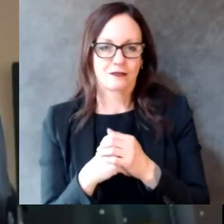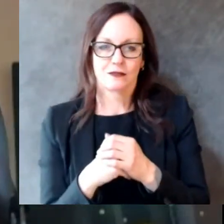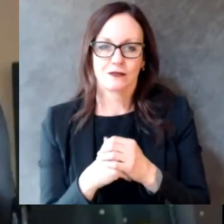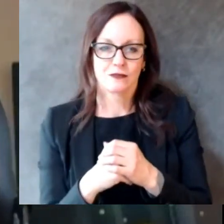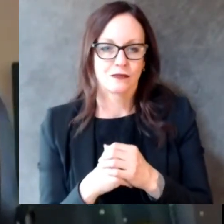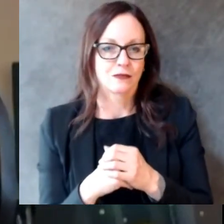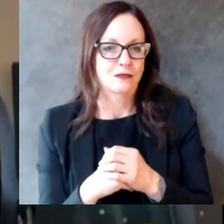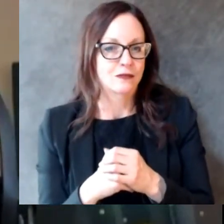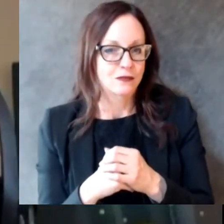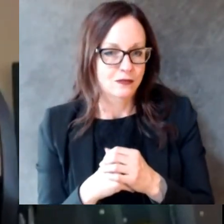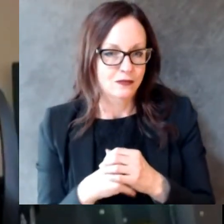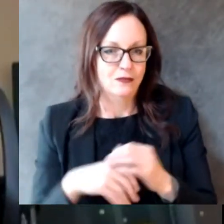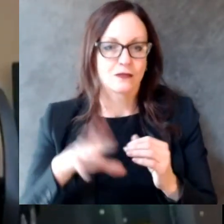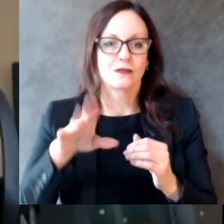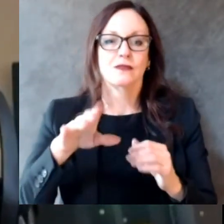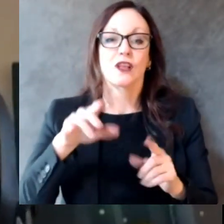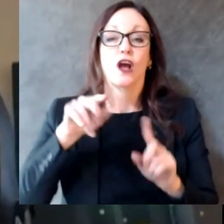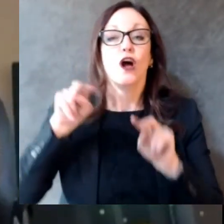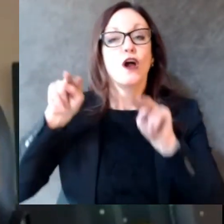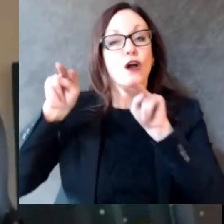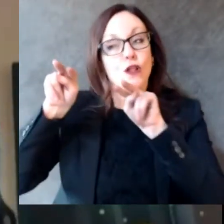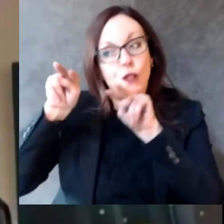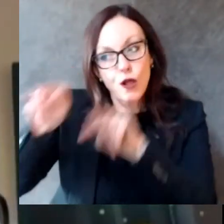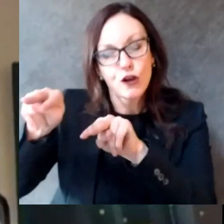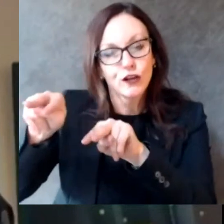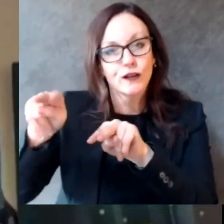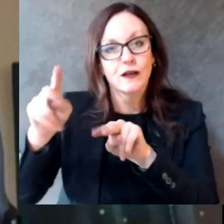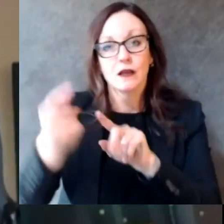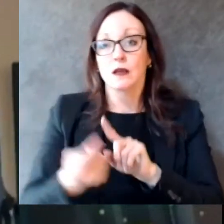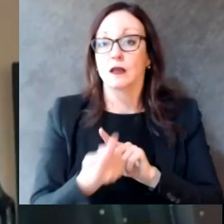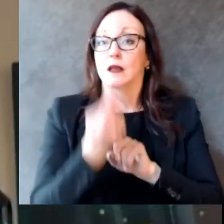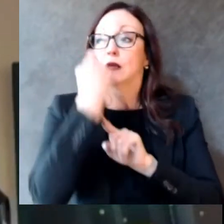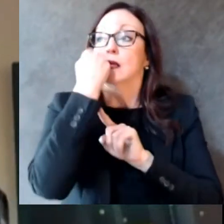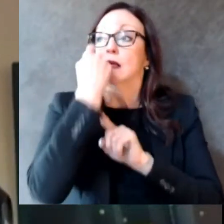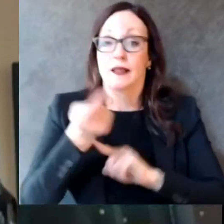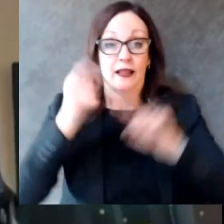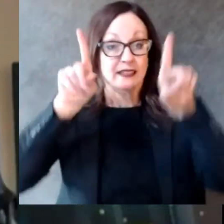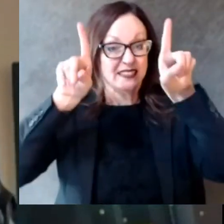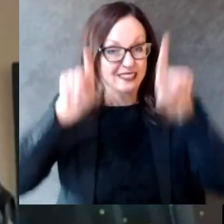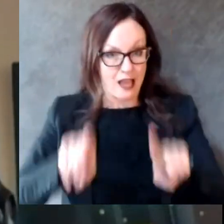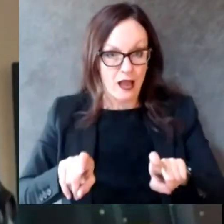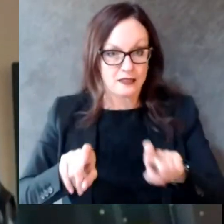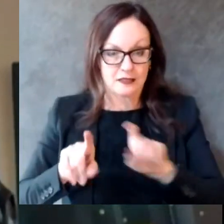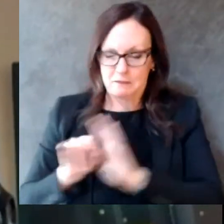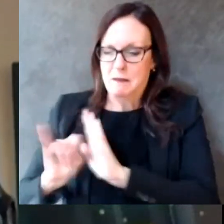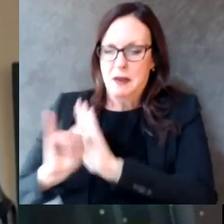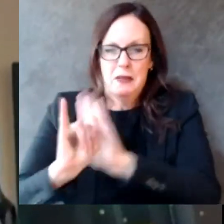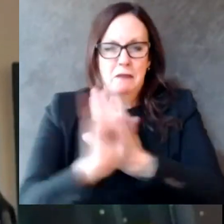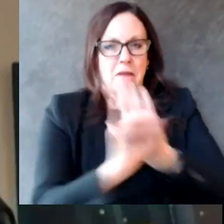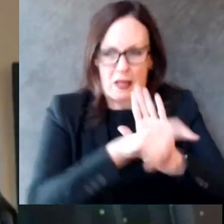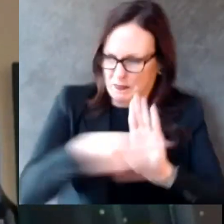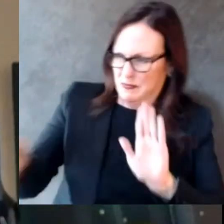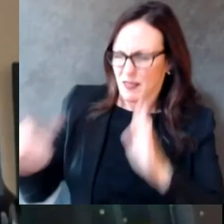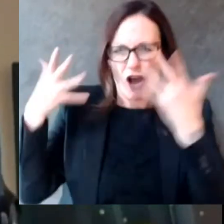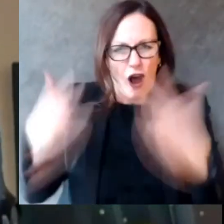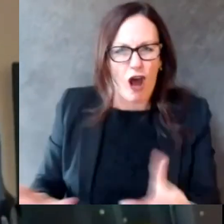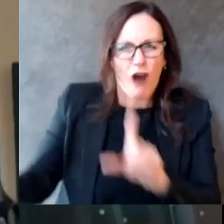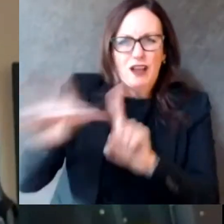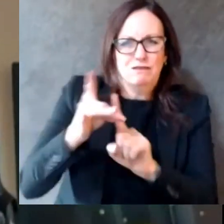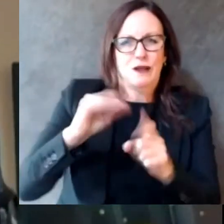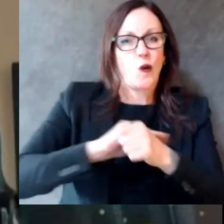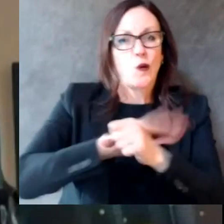not eligible, largely not eligible for vaccine, and who has the lowest incidence of infection right now are people